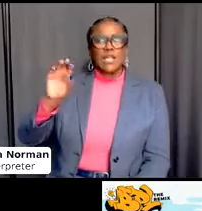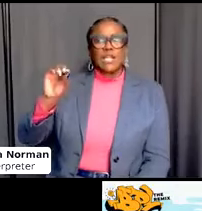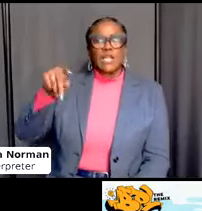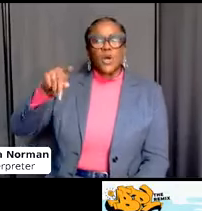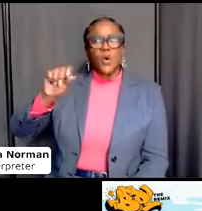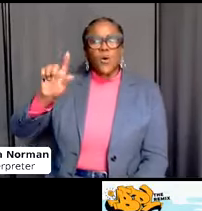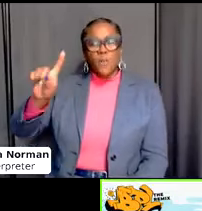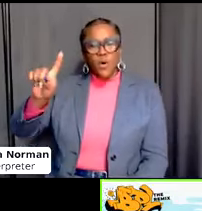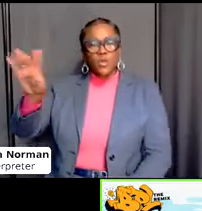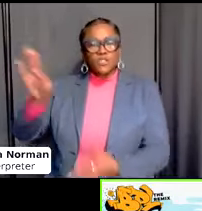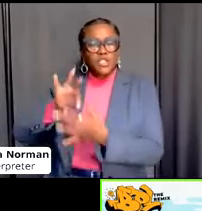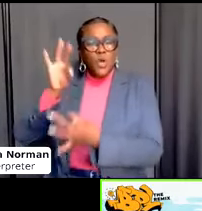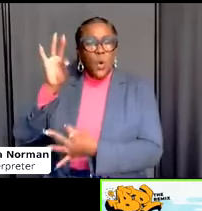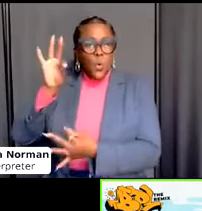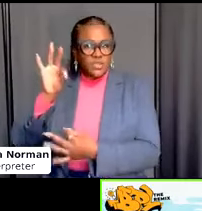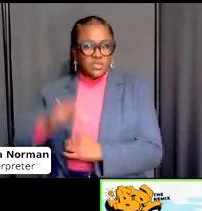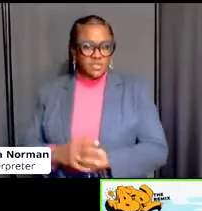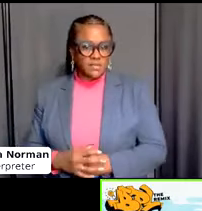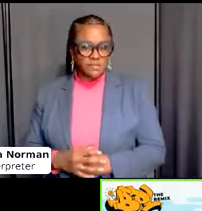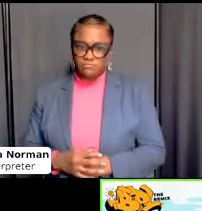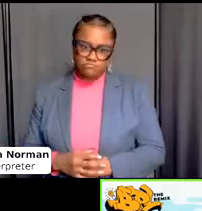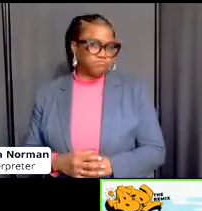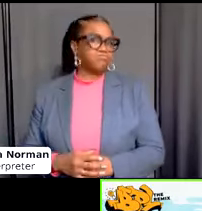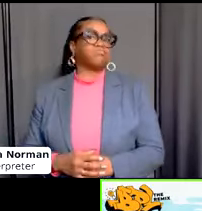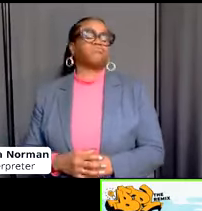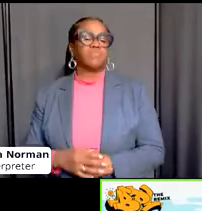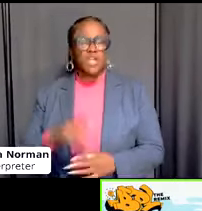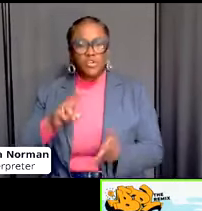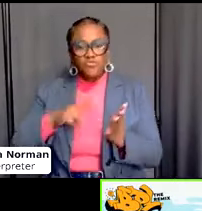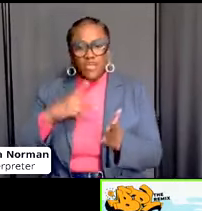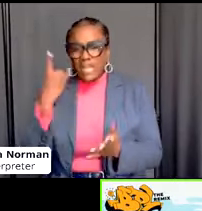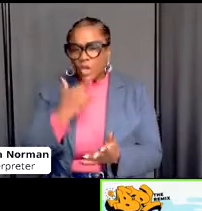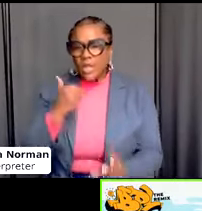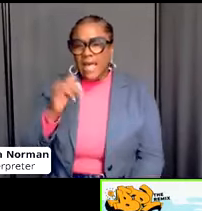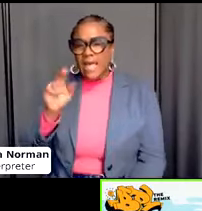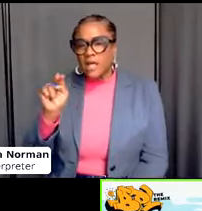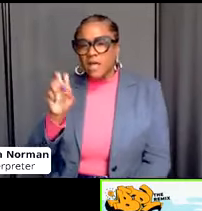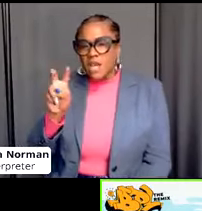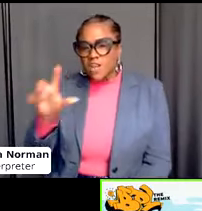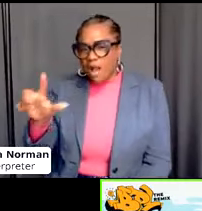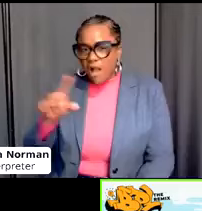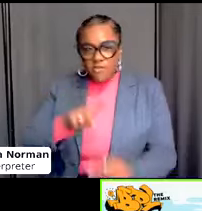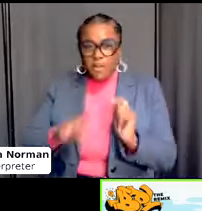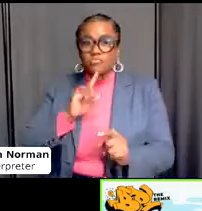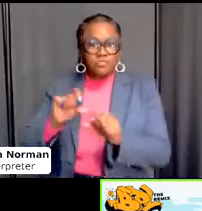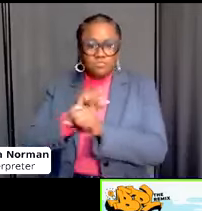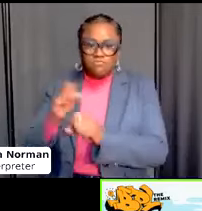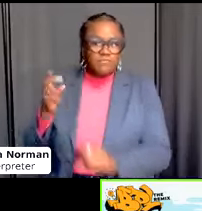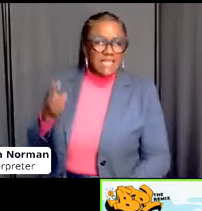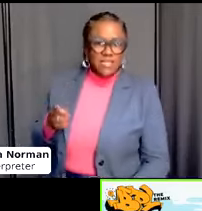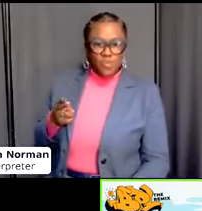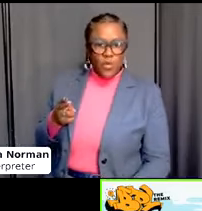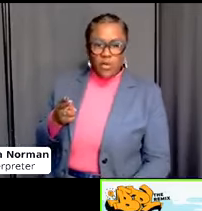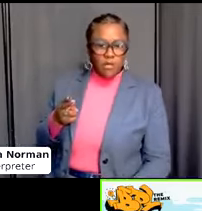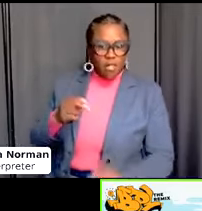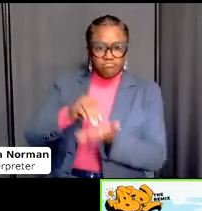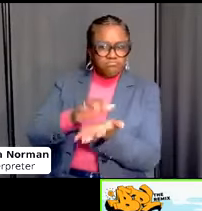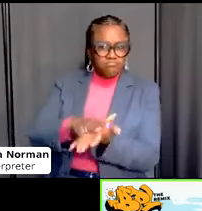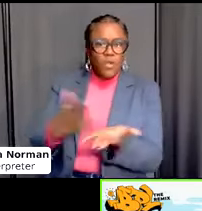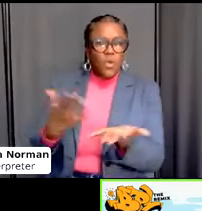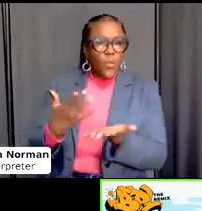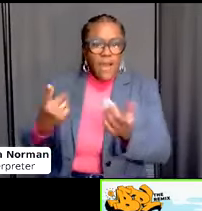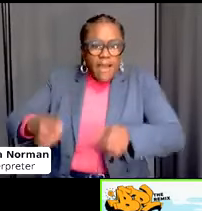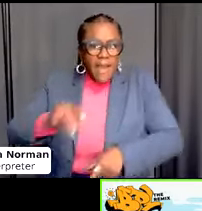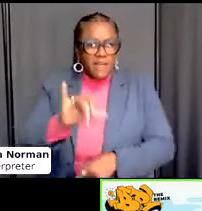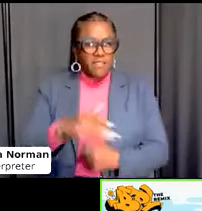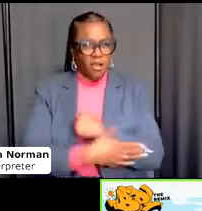is incredible. It reads like a novel, but it's a historical account of what happened in that country, and